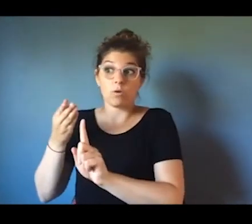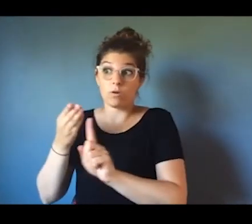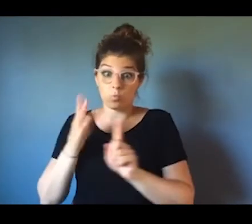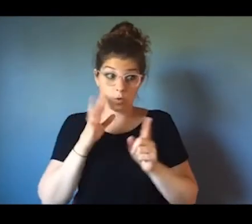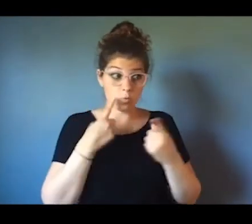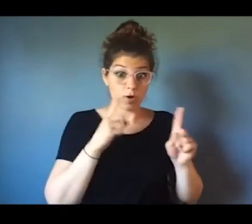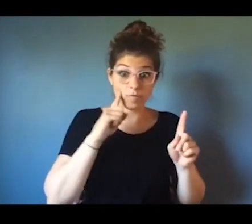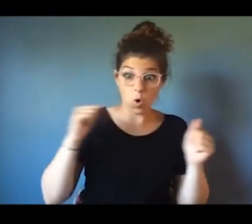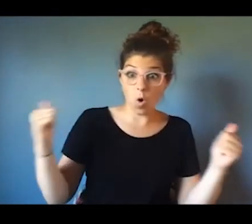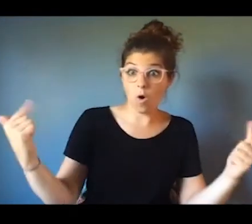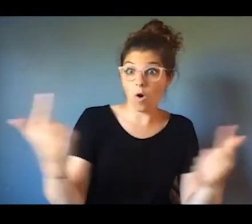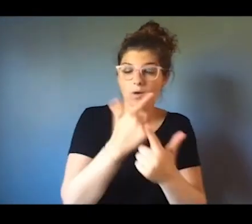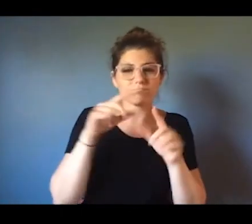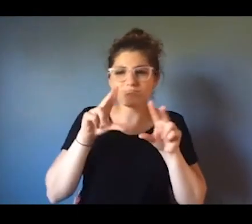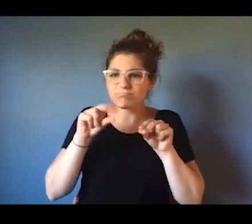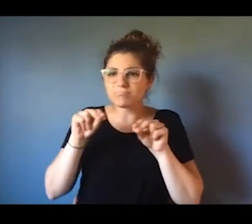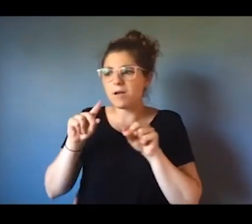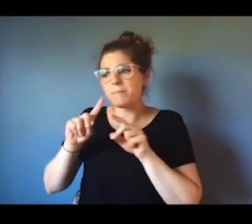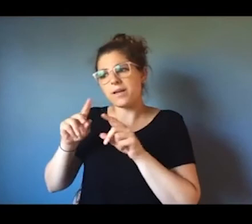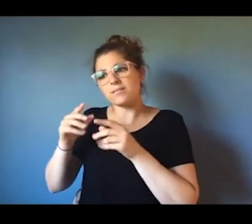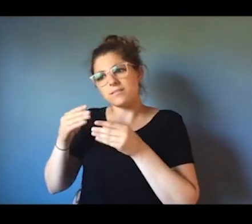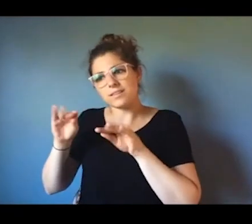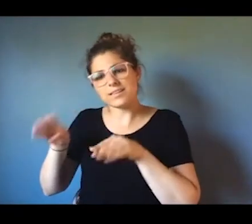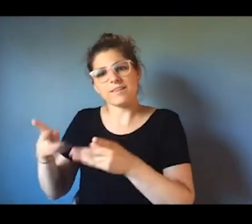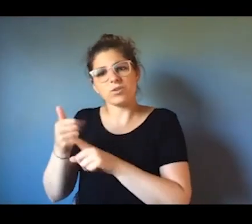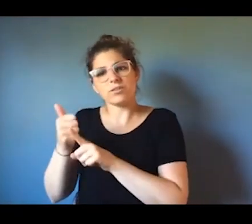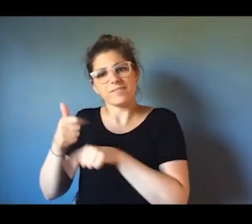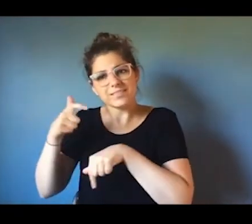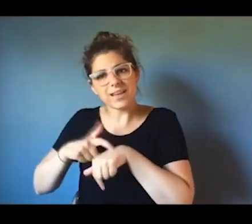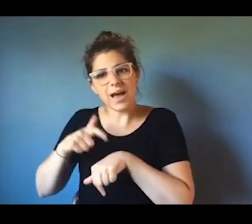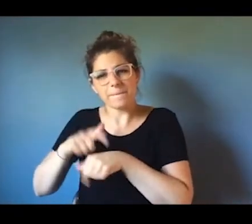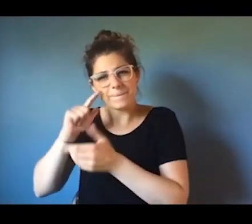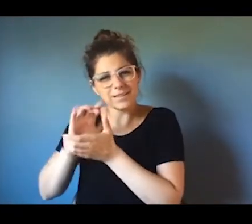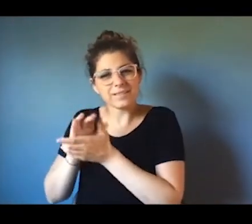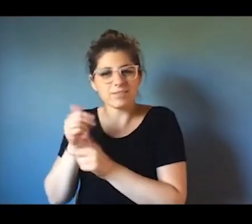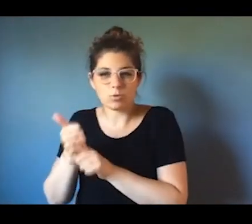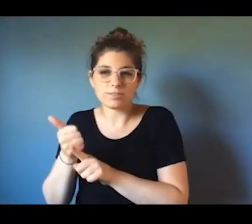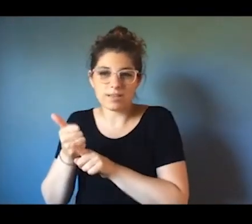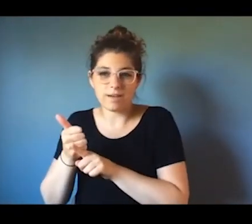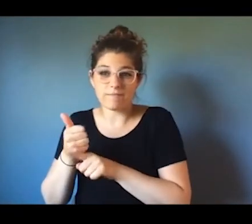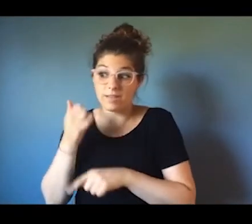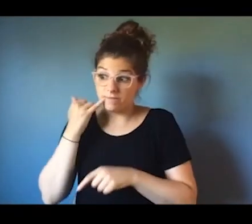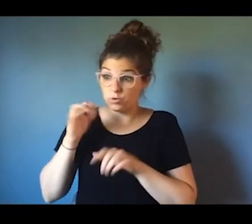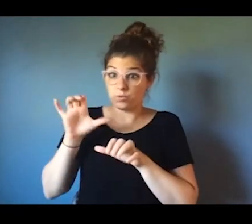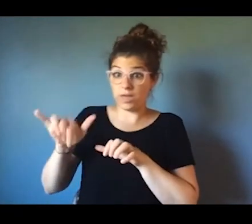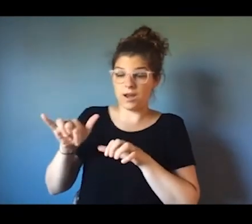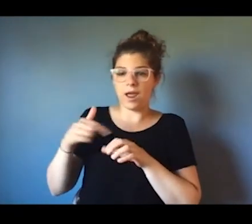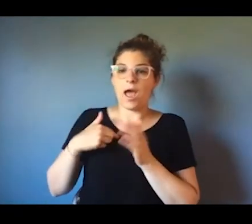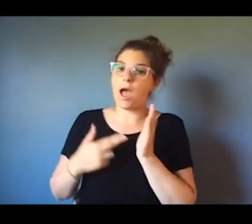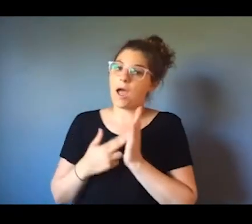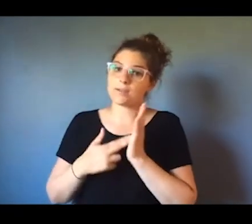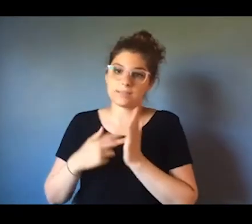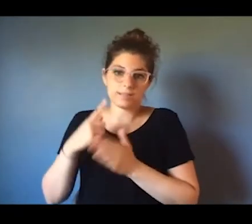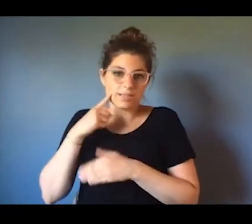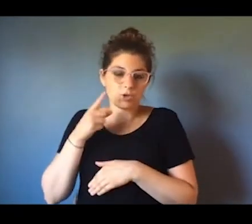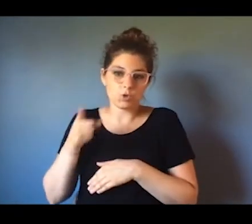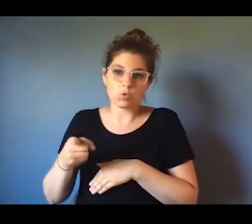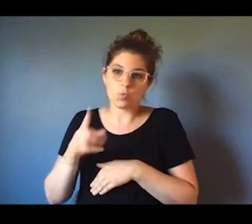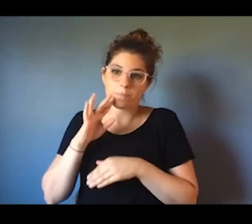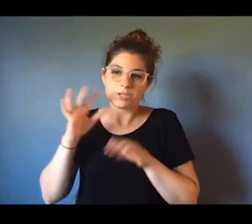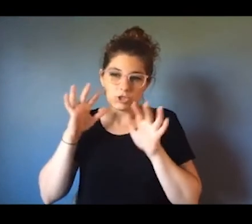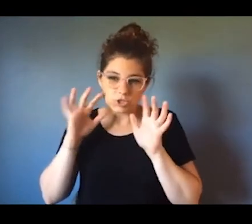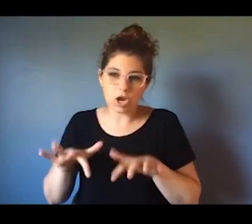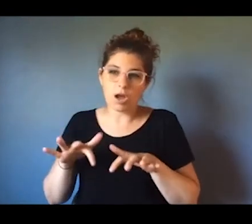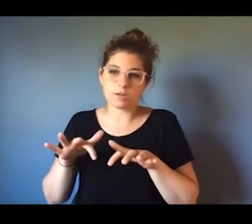for you, and that might not work for someone else, but you've got to give yourself the time and you have to believe in yourself. And if you do that, I